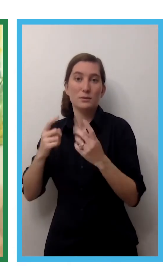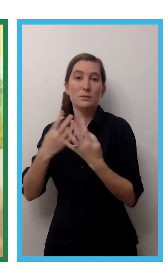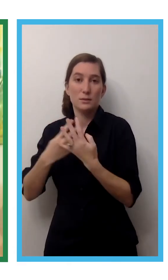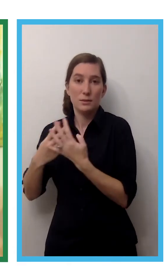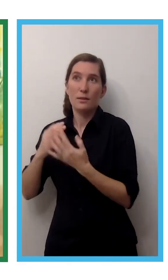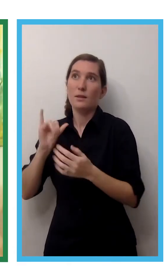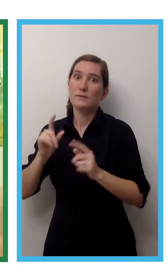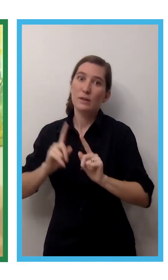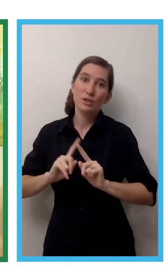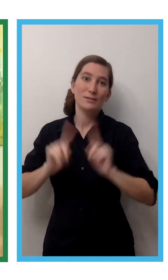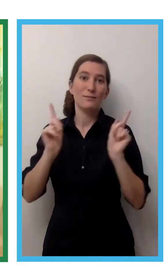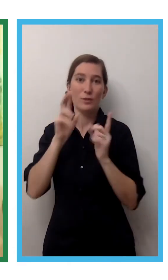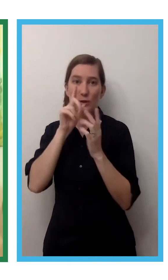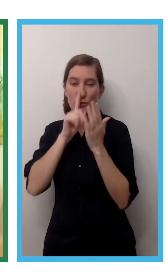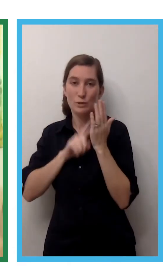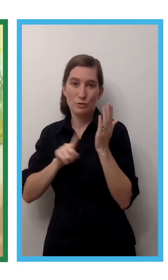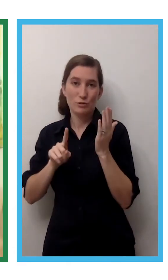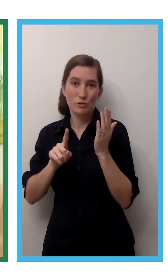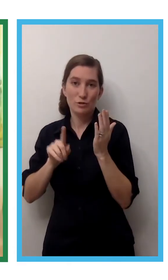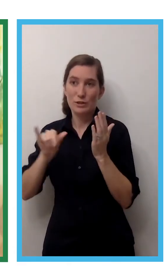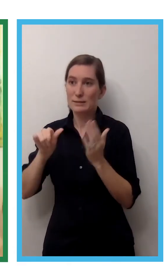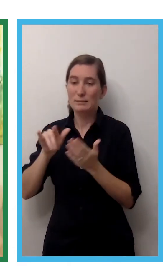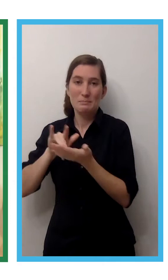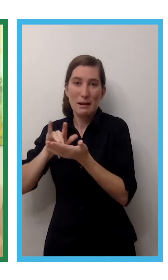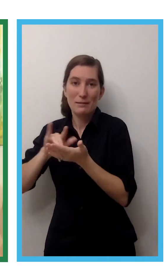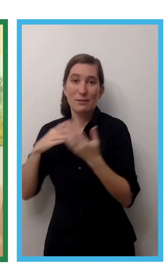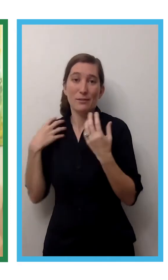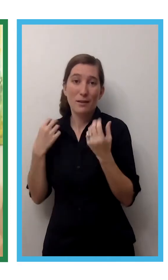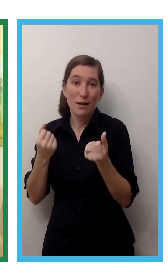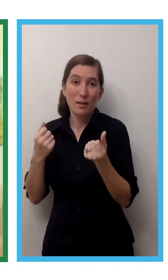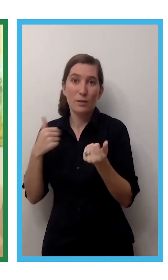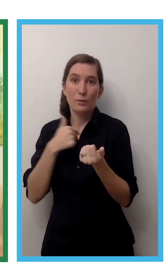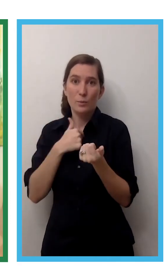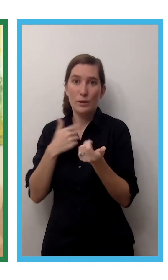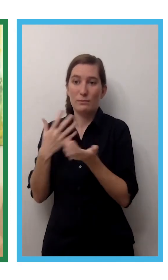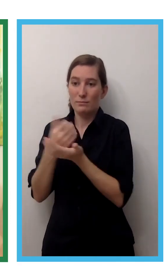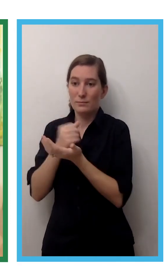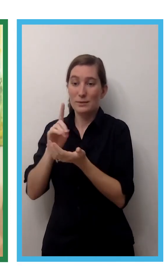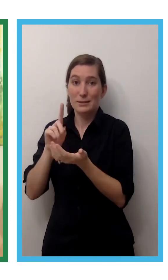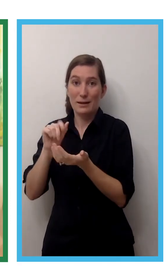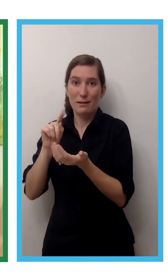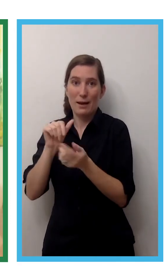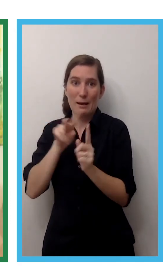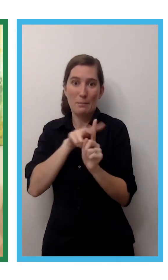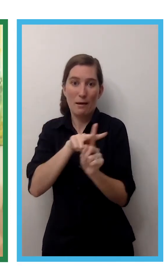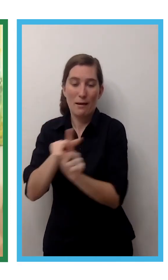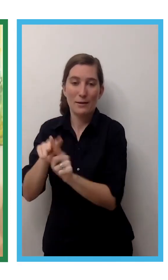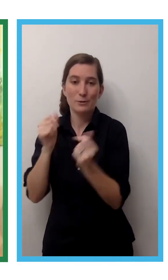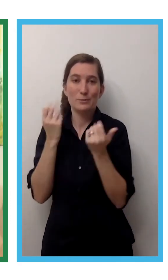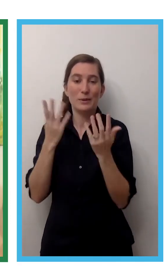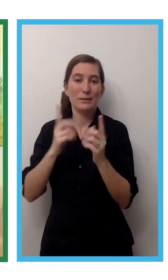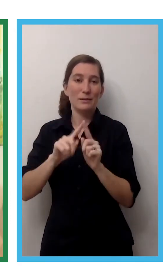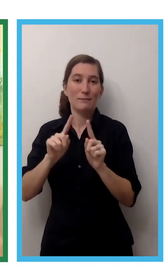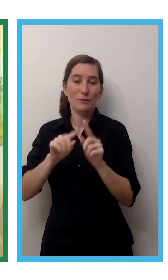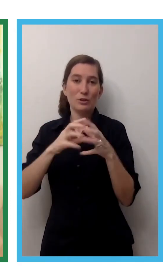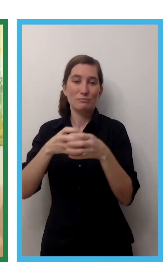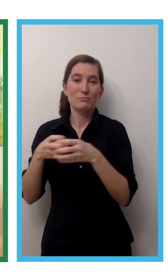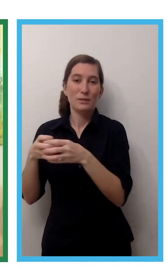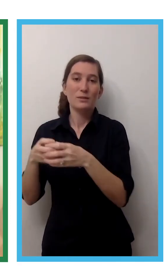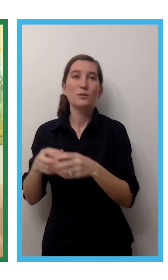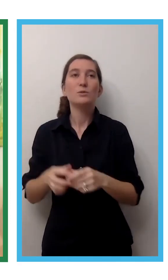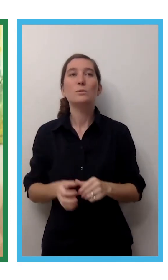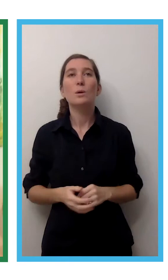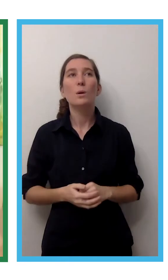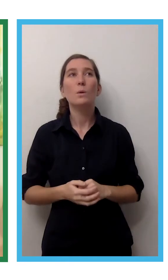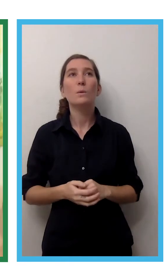you're applying it to different things. But at the basis, there's a lot of it that is exactly the same. And in that, what I found the